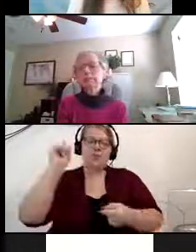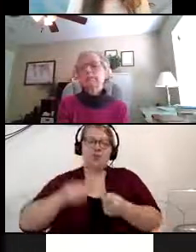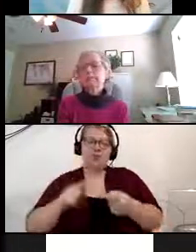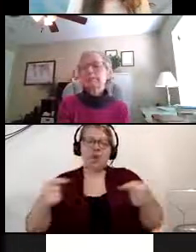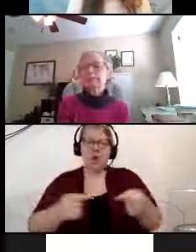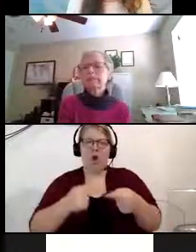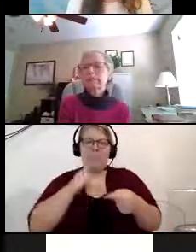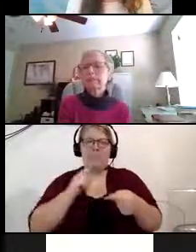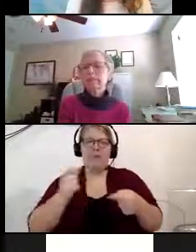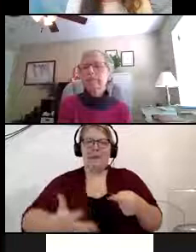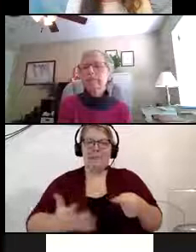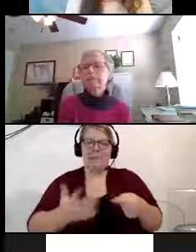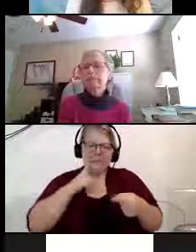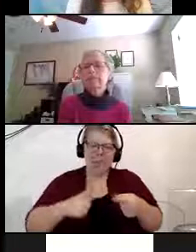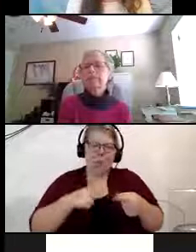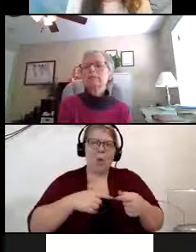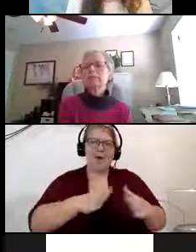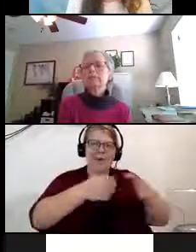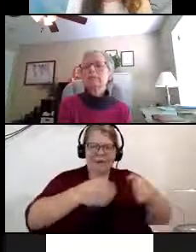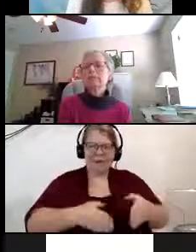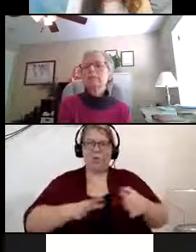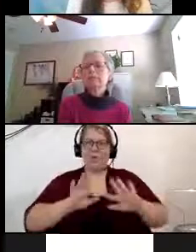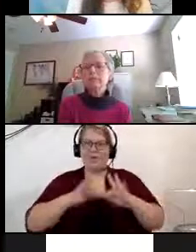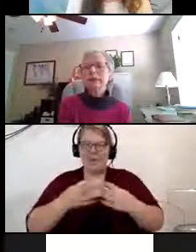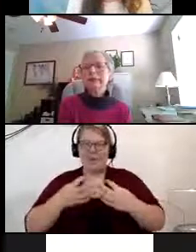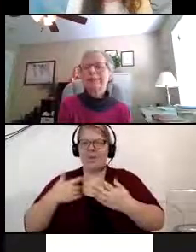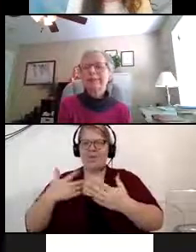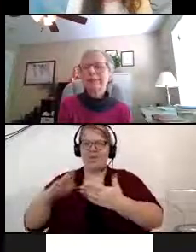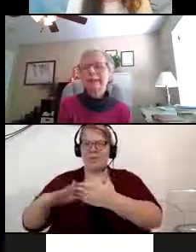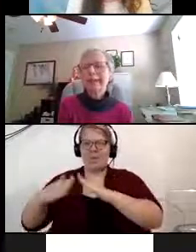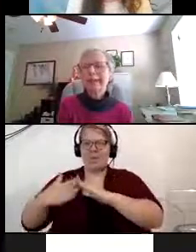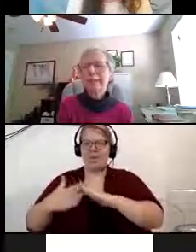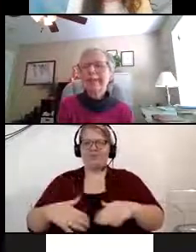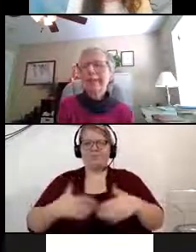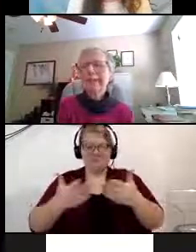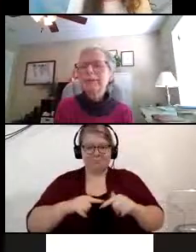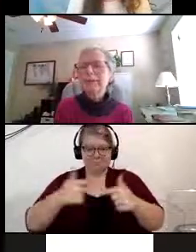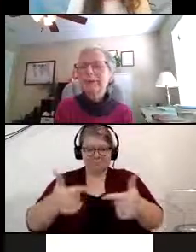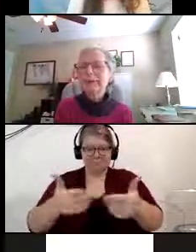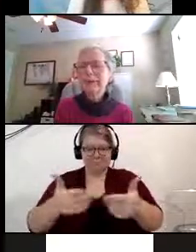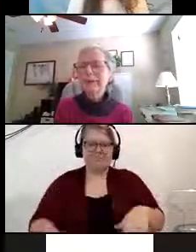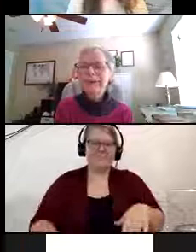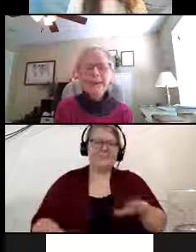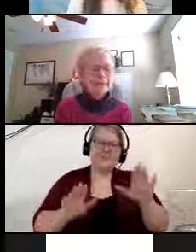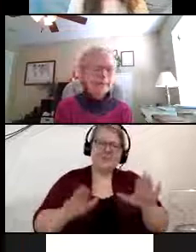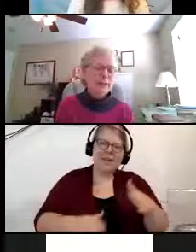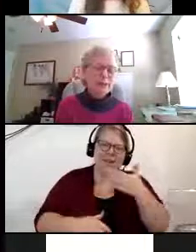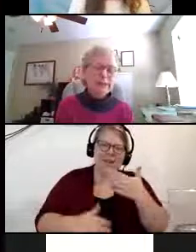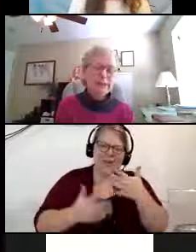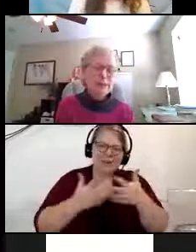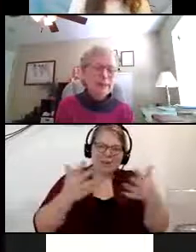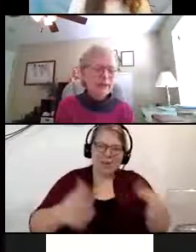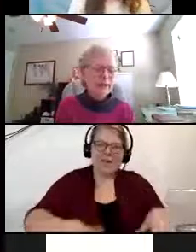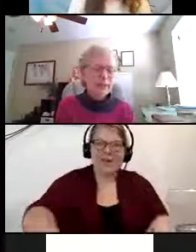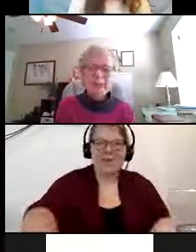families, and communities. And Dr. Rugle, I will let you take it away. Great. Thanks so much, Colleen. It's so good